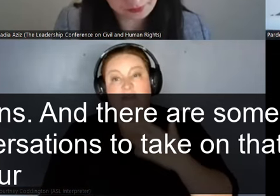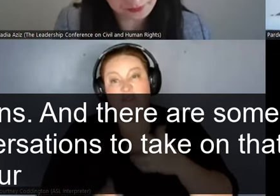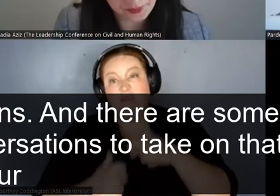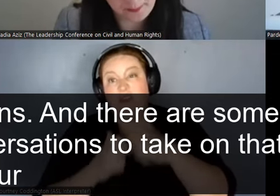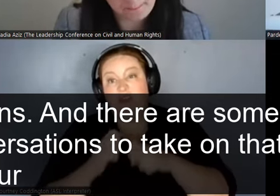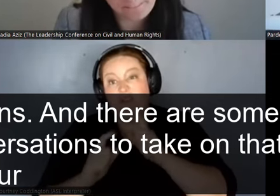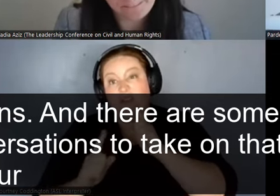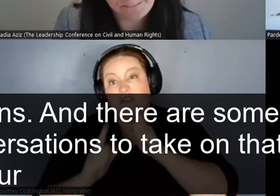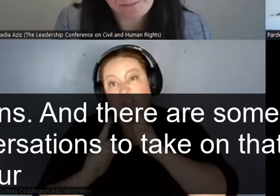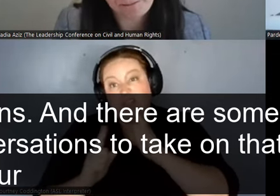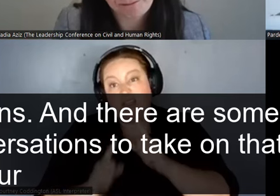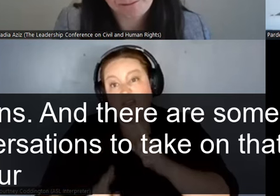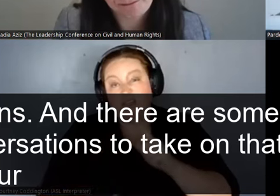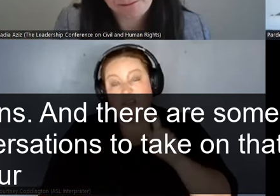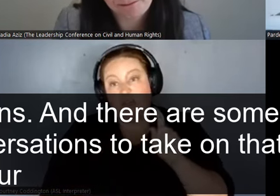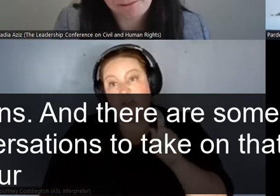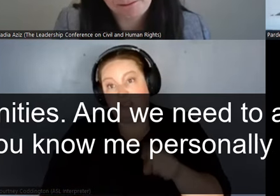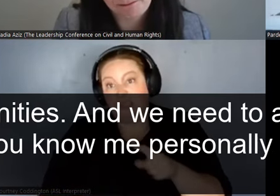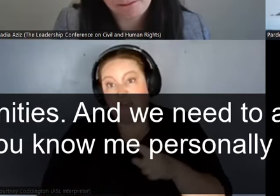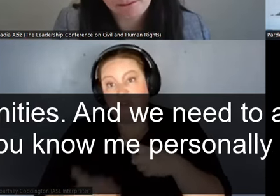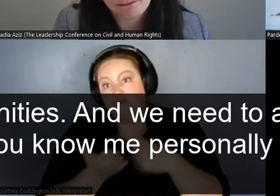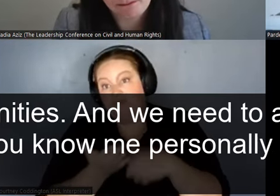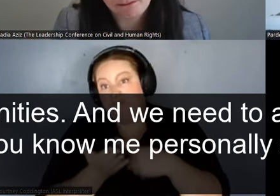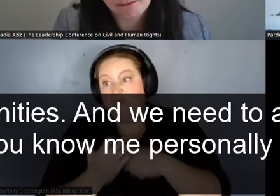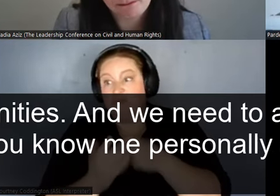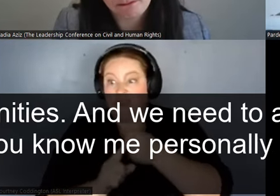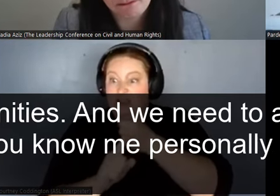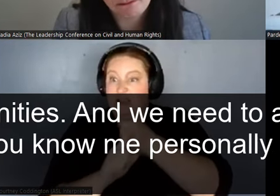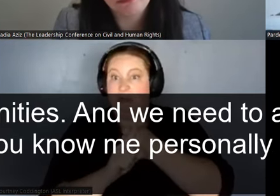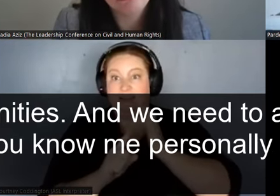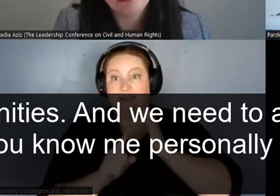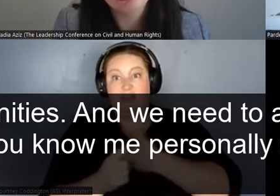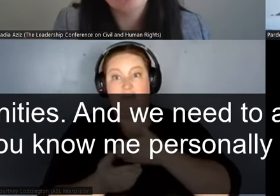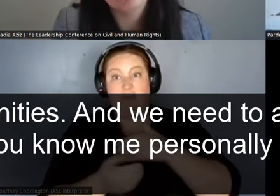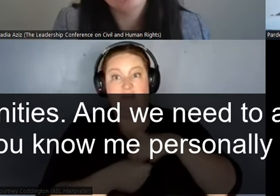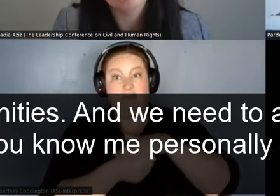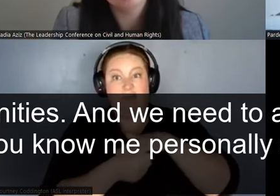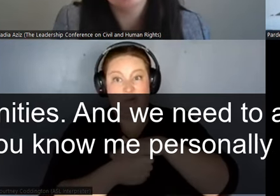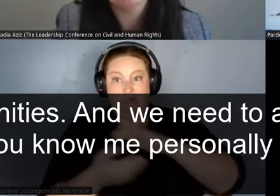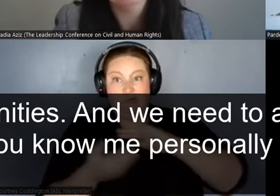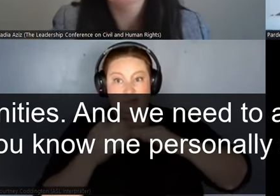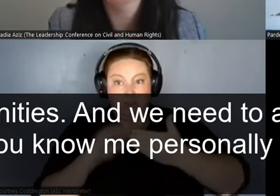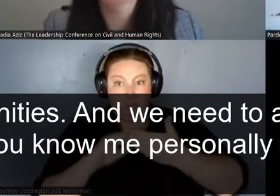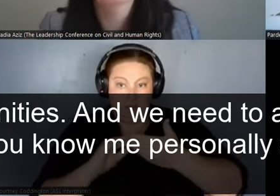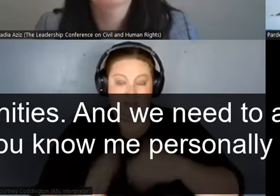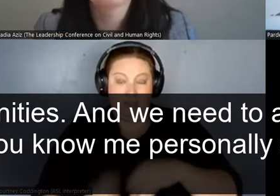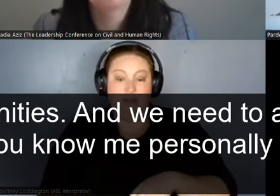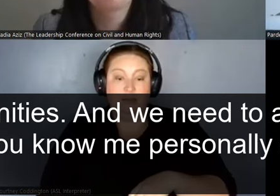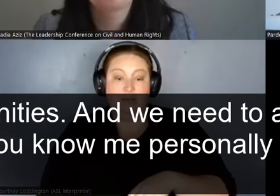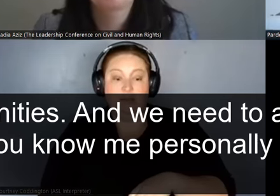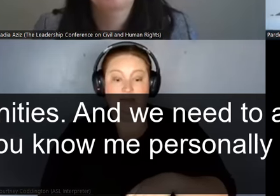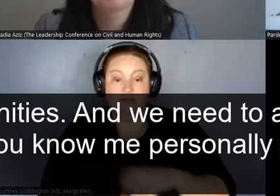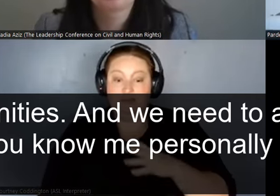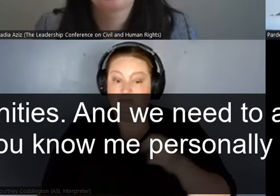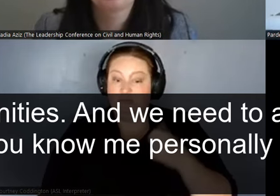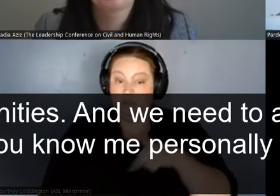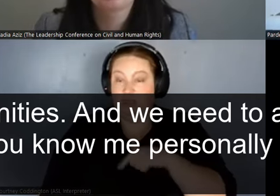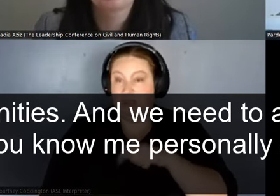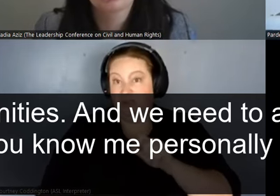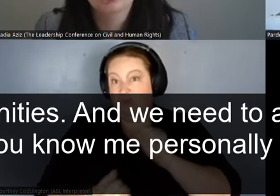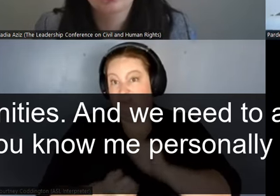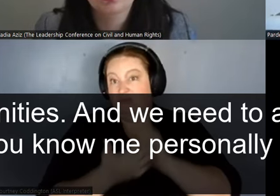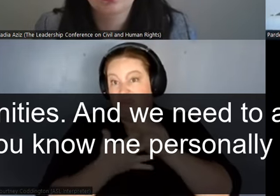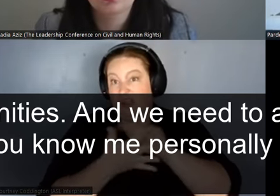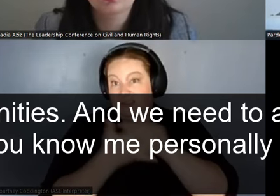conversations to take on that are impacting our local communities. We need to address those. And you